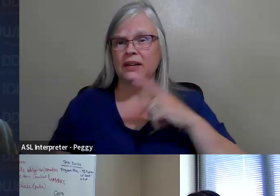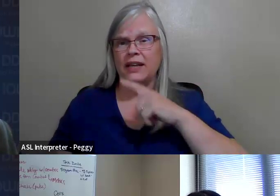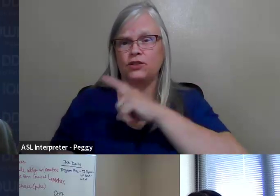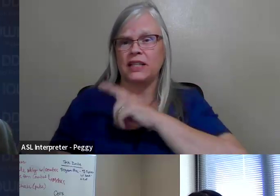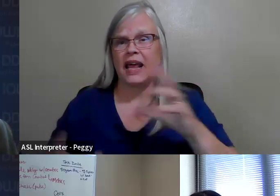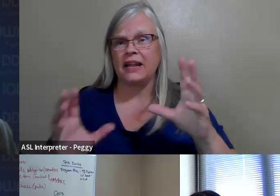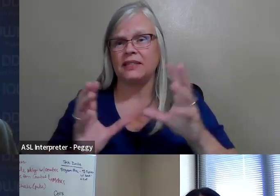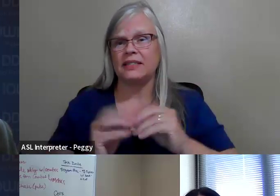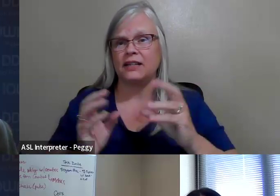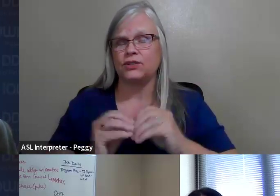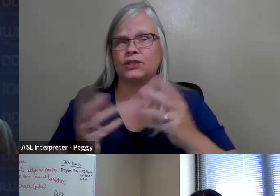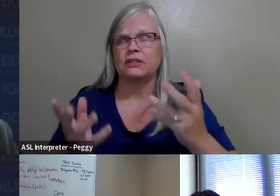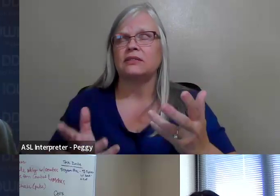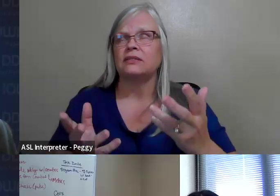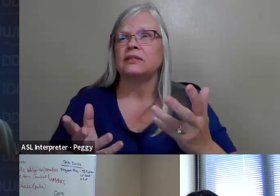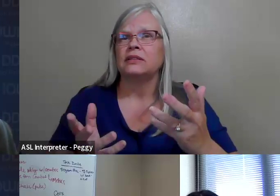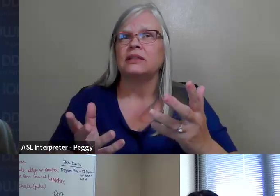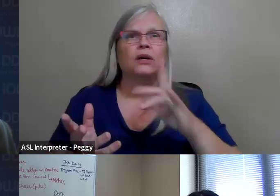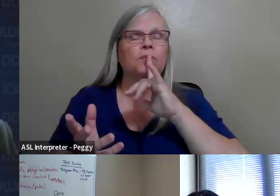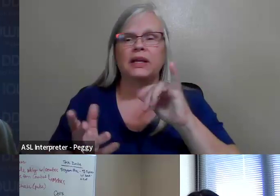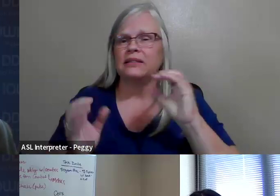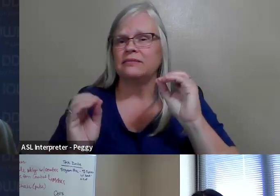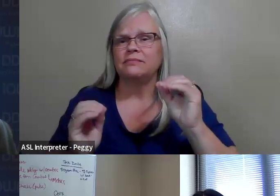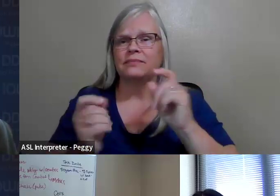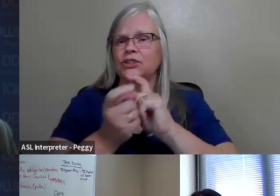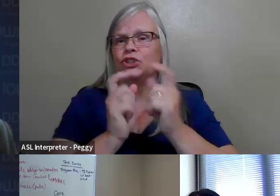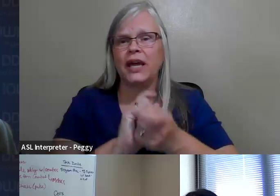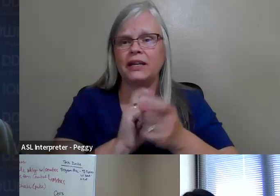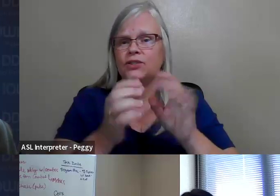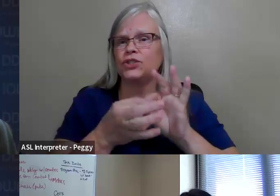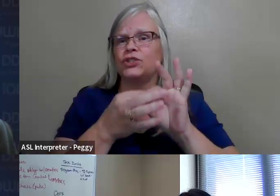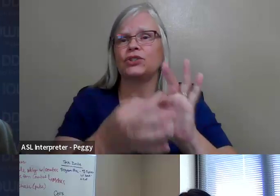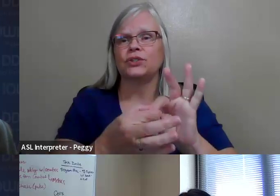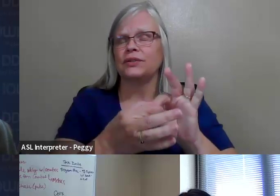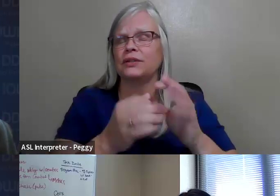session, nothing really changed regarding